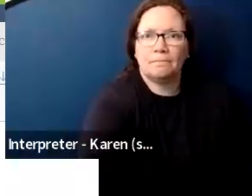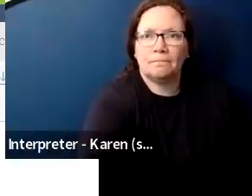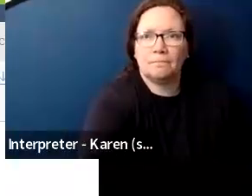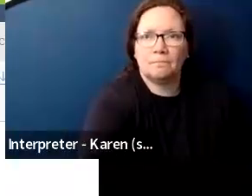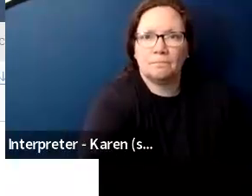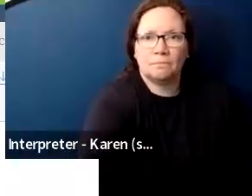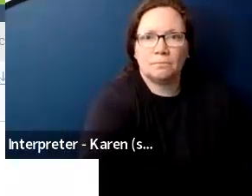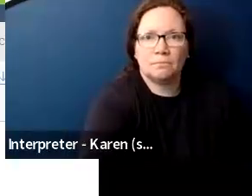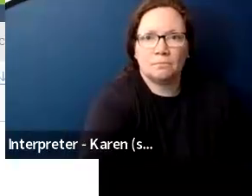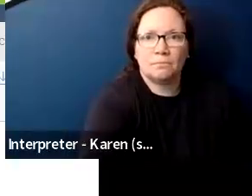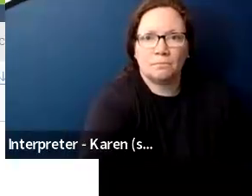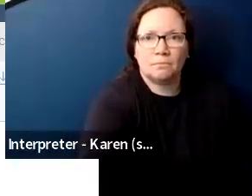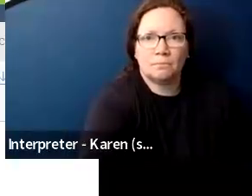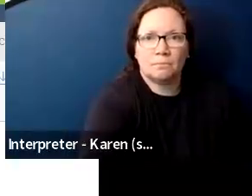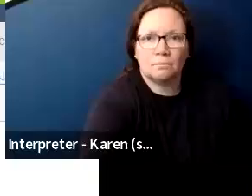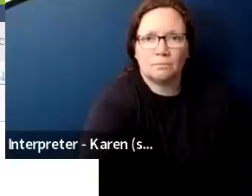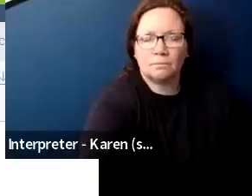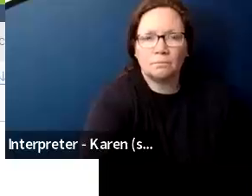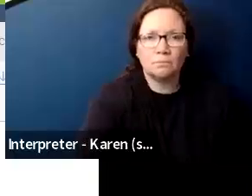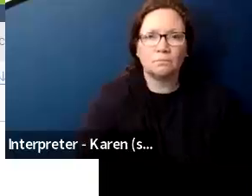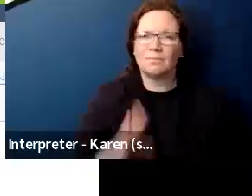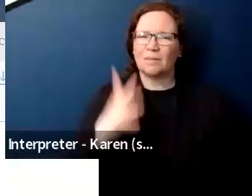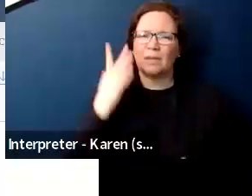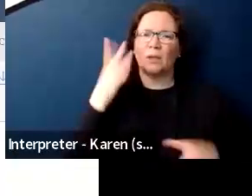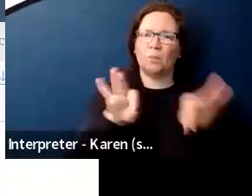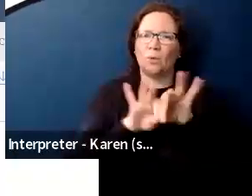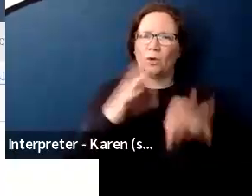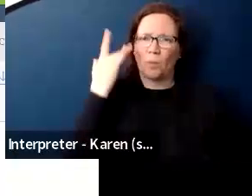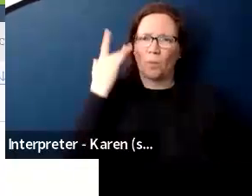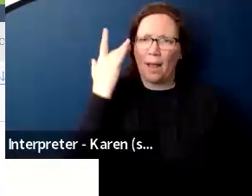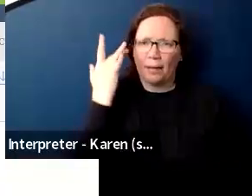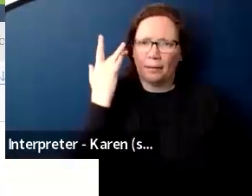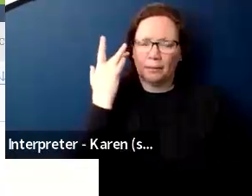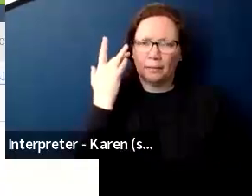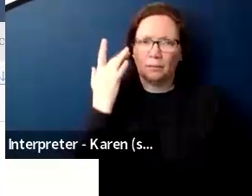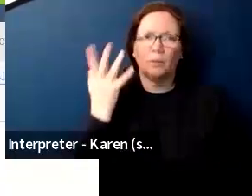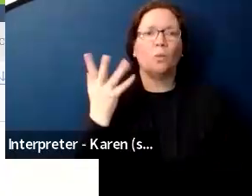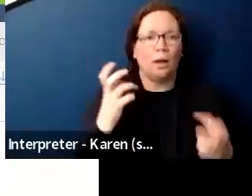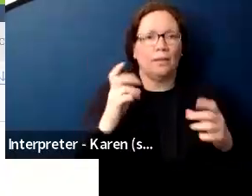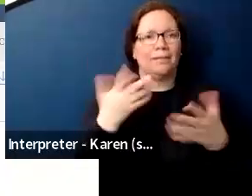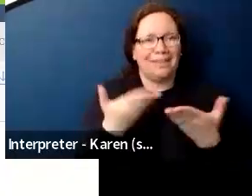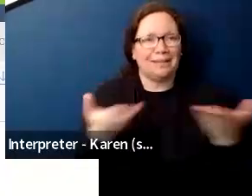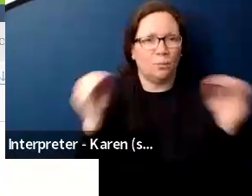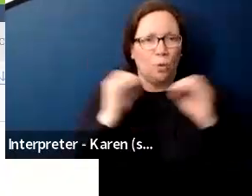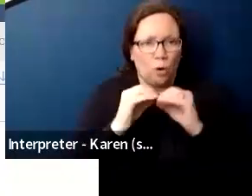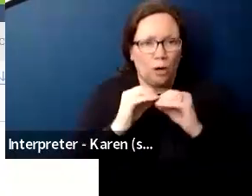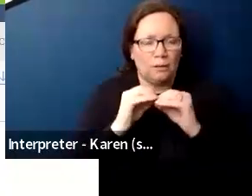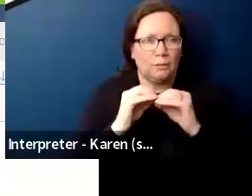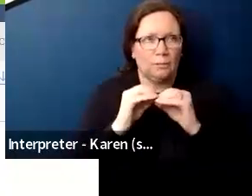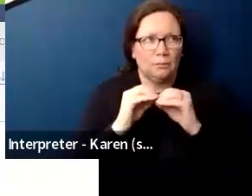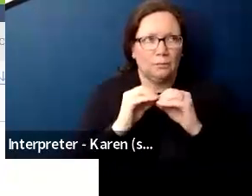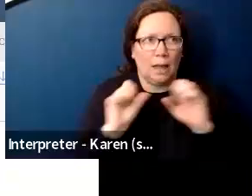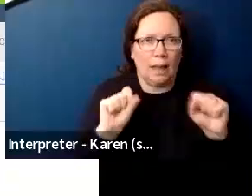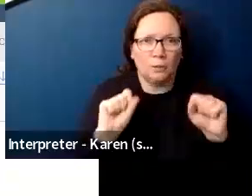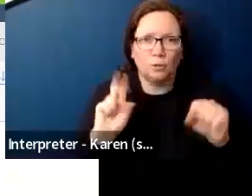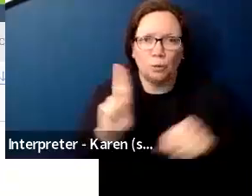Why is this important, right? So I just talked about how, we're trying to make things more usable, and we want our users